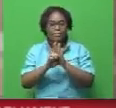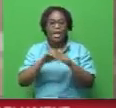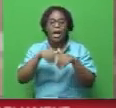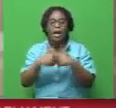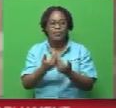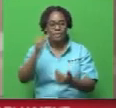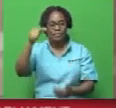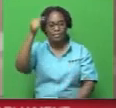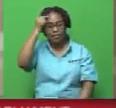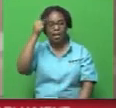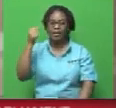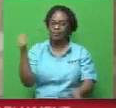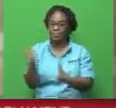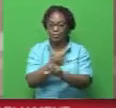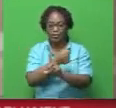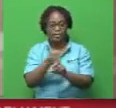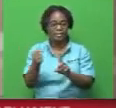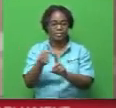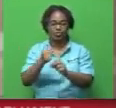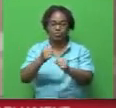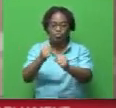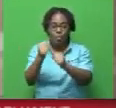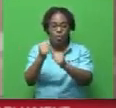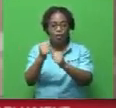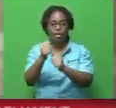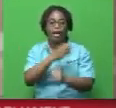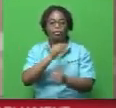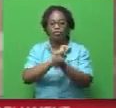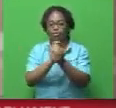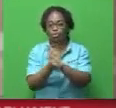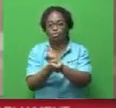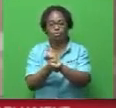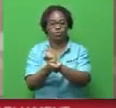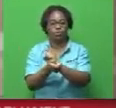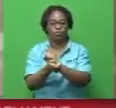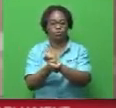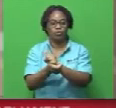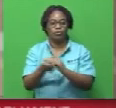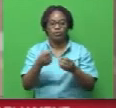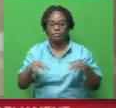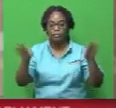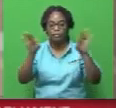and willingness to subvert key institutions of accountability and justice.